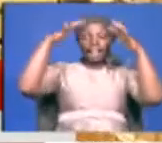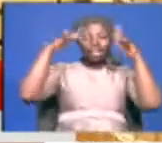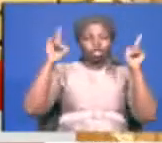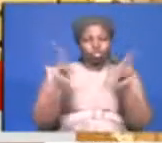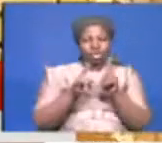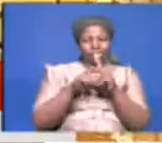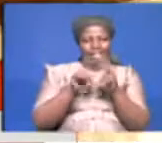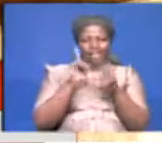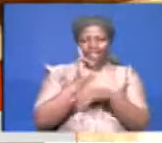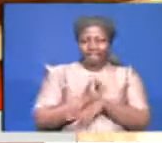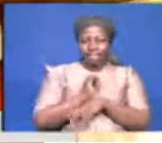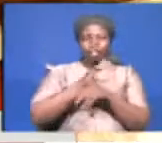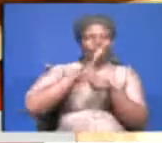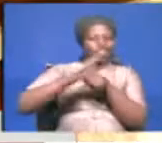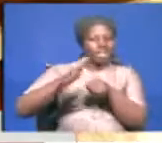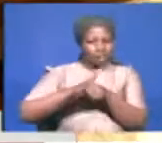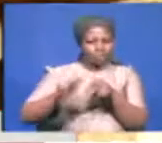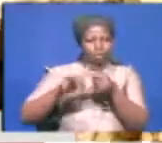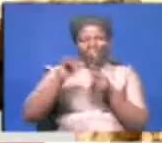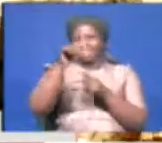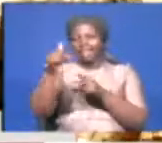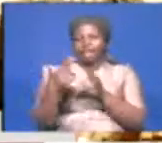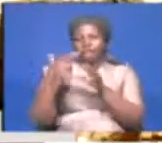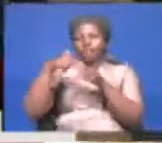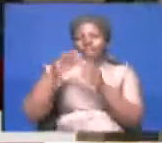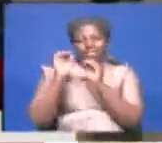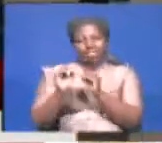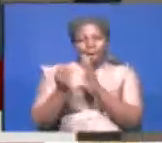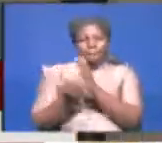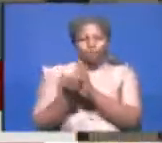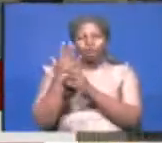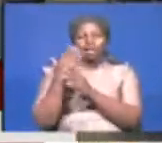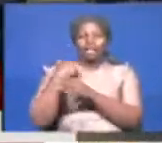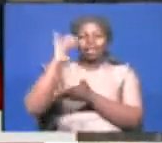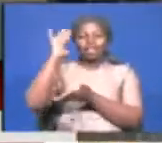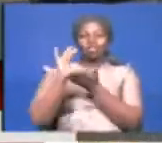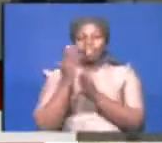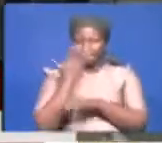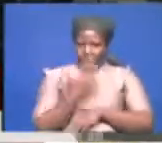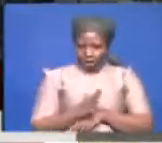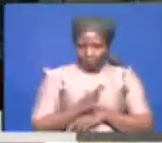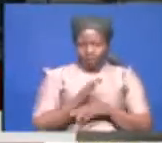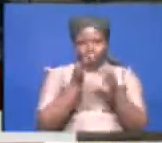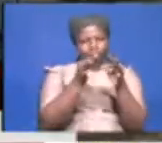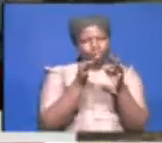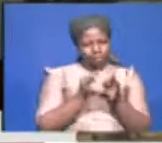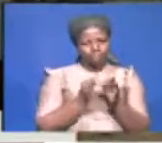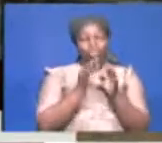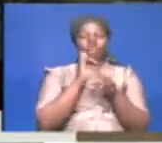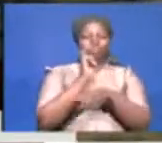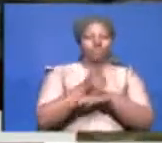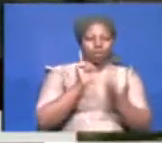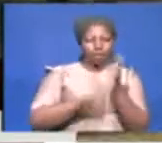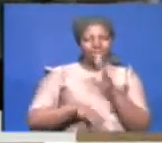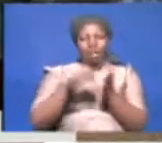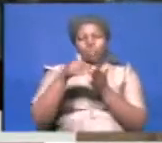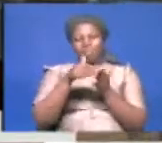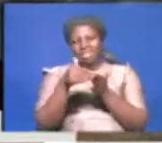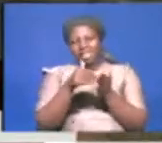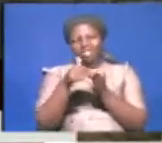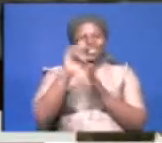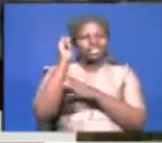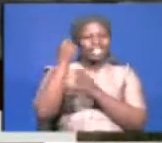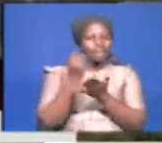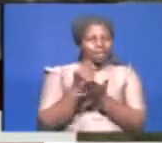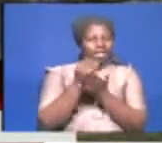of vegetables and other non-fuel products have reduced. However, the Treasury warns that volatility of the Kenyan shillings against major